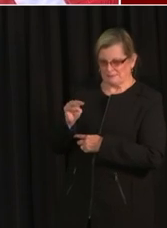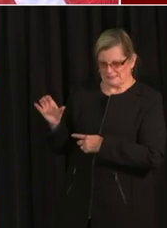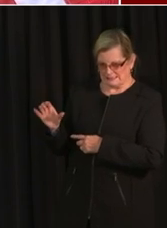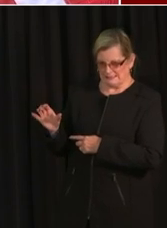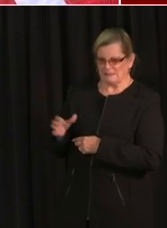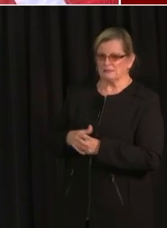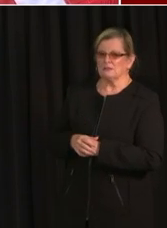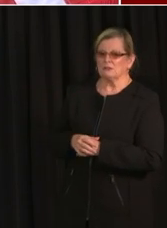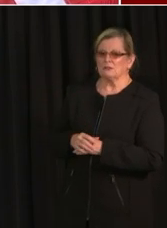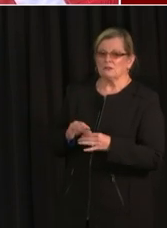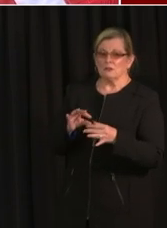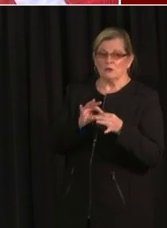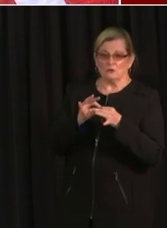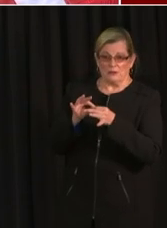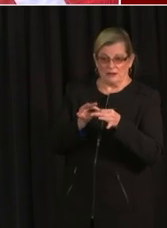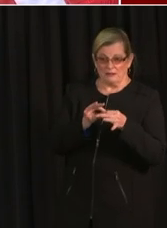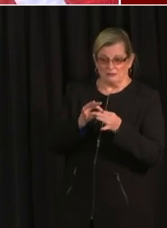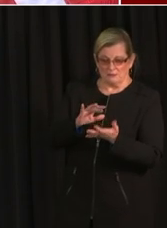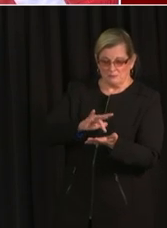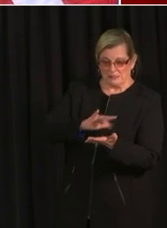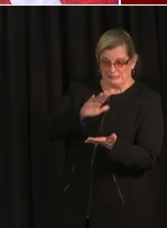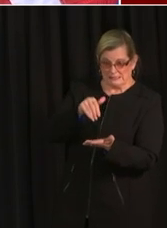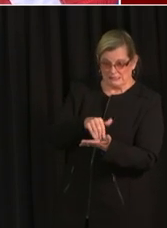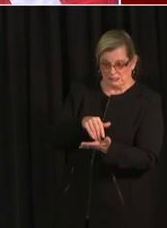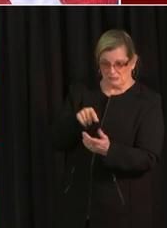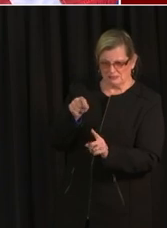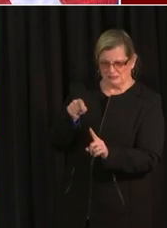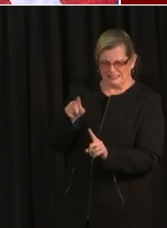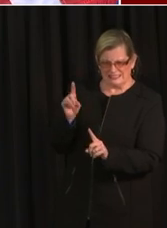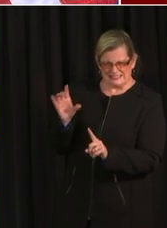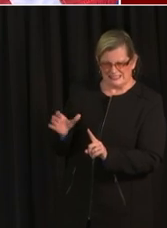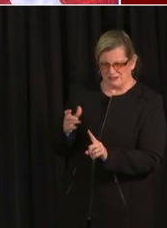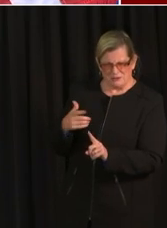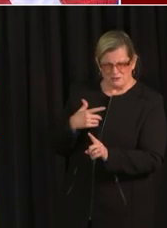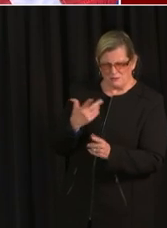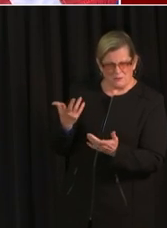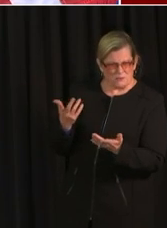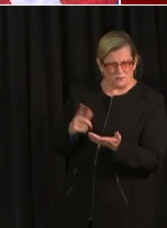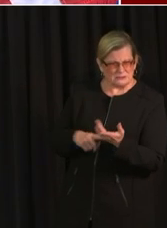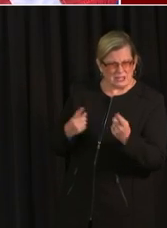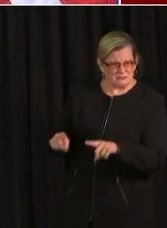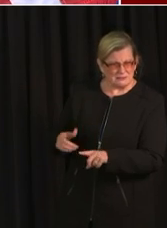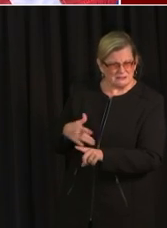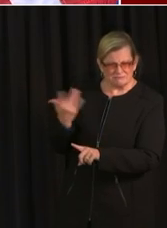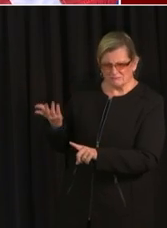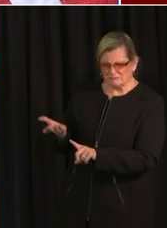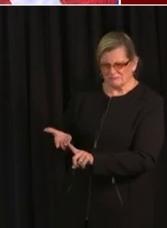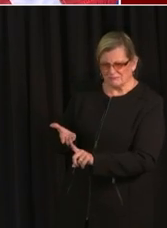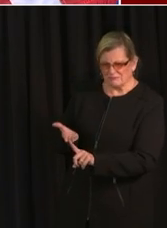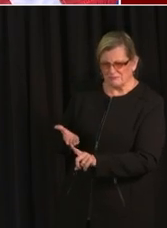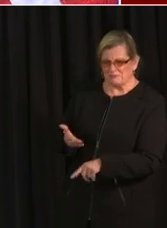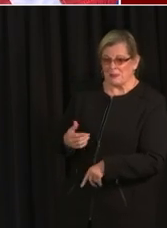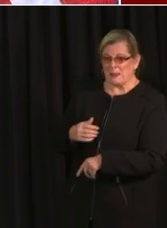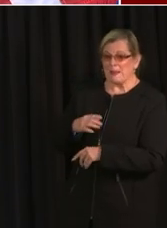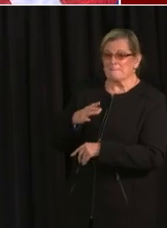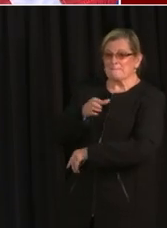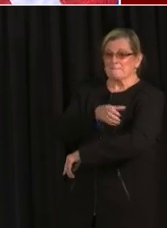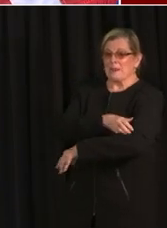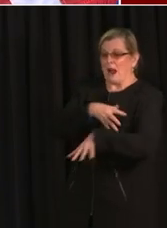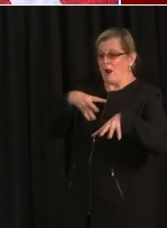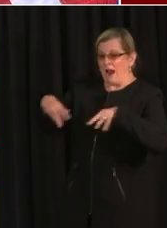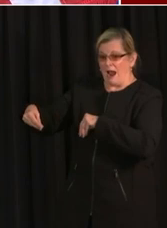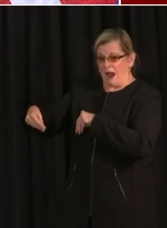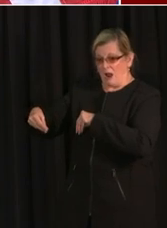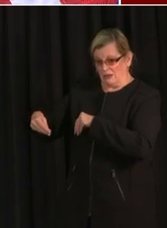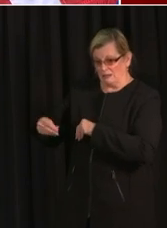what the plans are? Are there any COVID patients involved in that movement? I understand that the power is back on. Pepco had